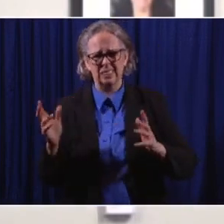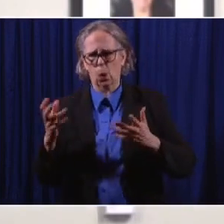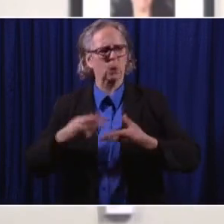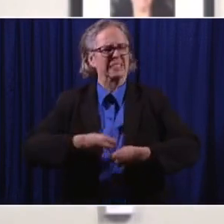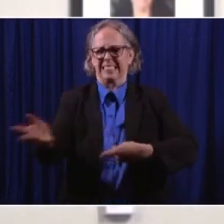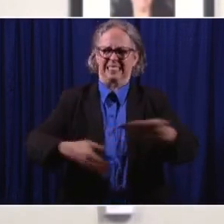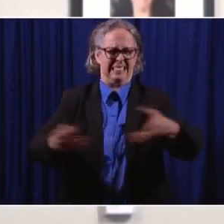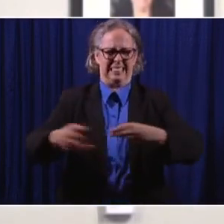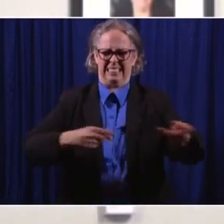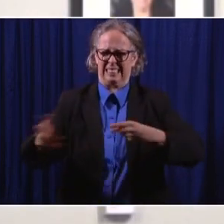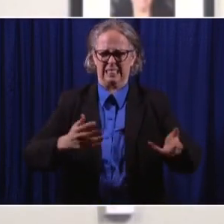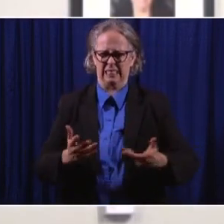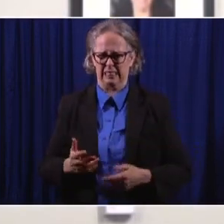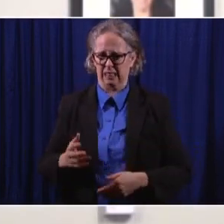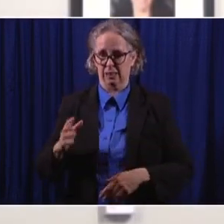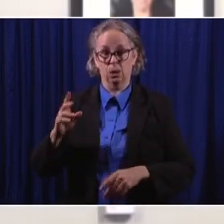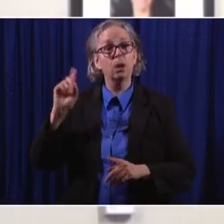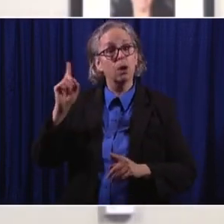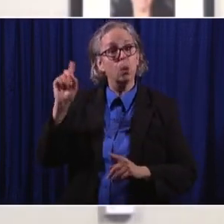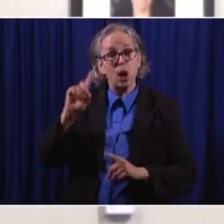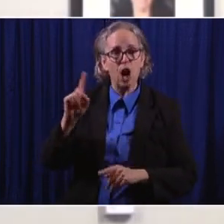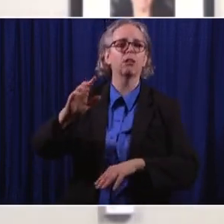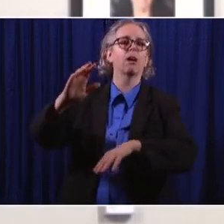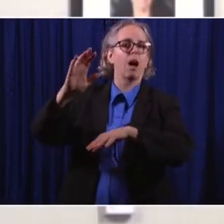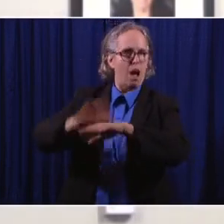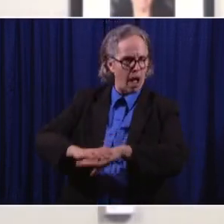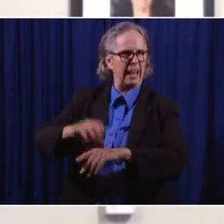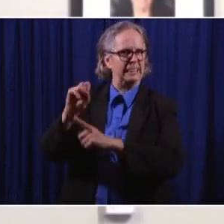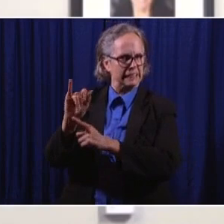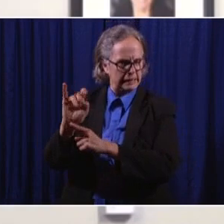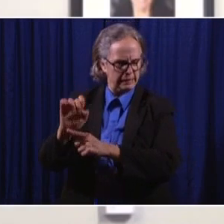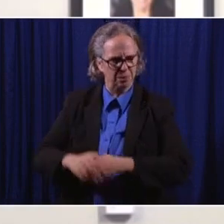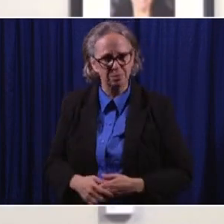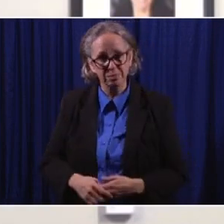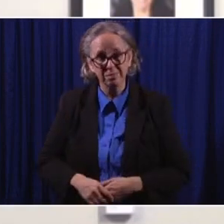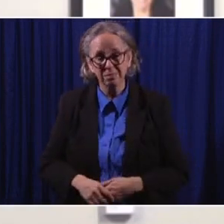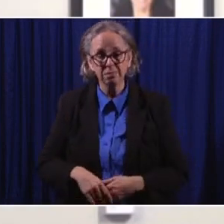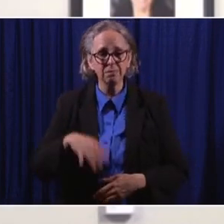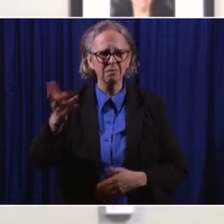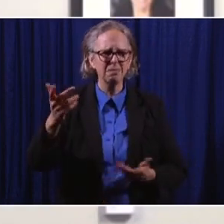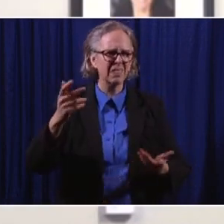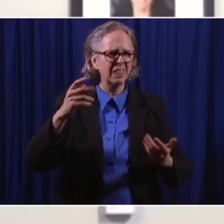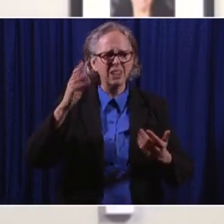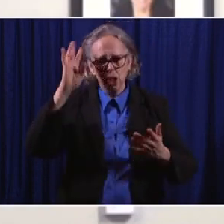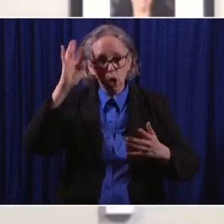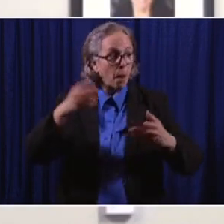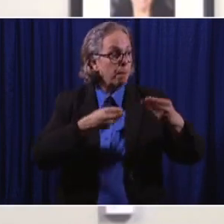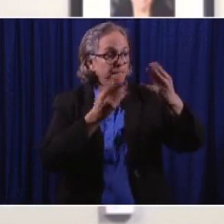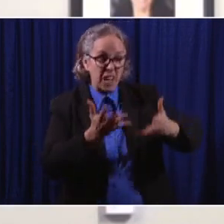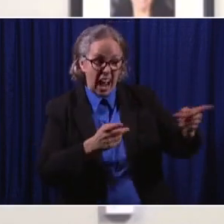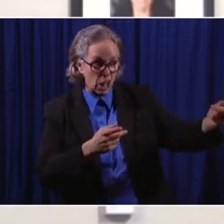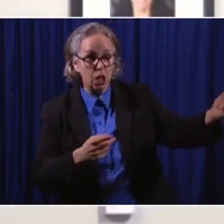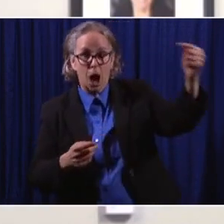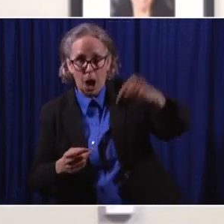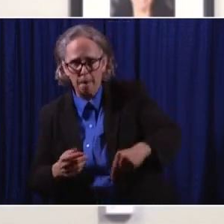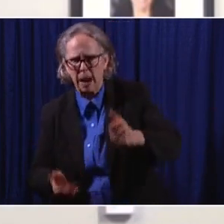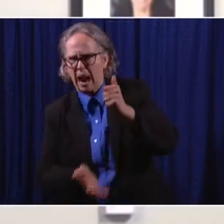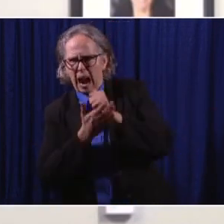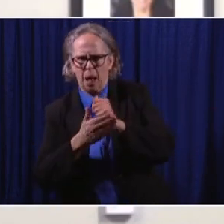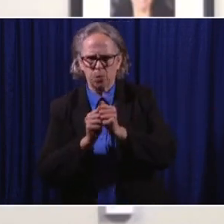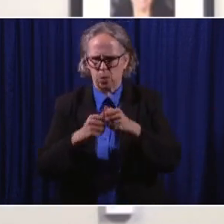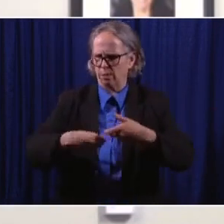staff. We are partnering with a local provider to come in, do the shots at different times, different days. And then, of course, our medical staff